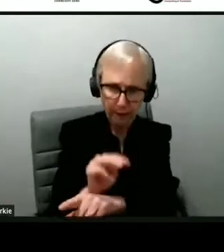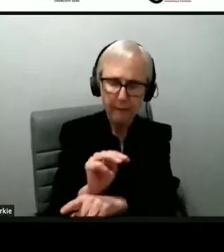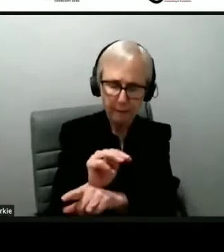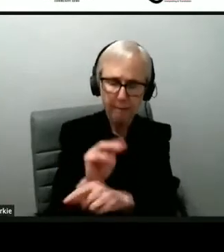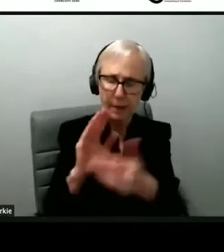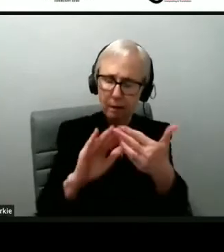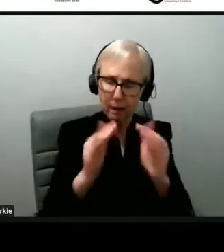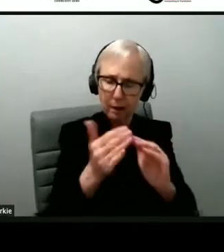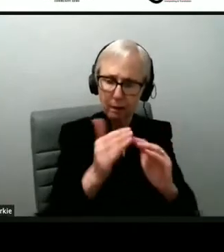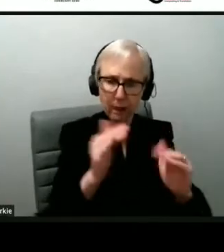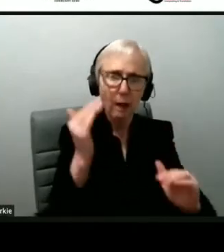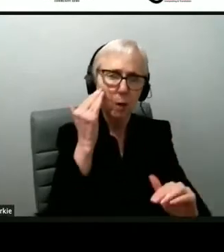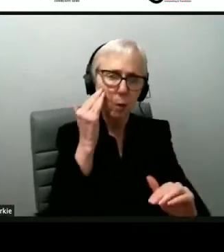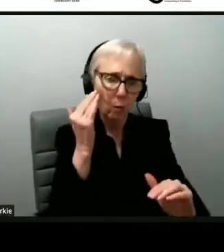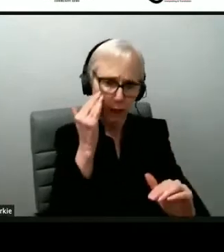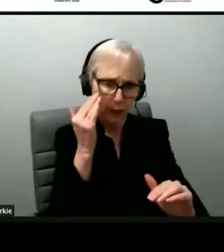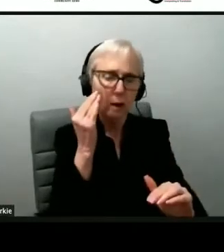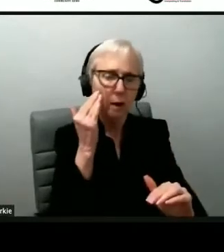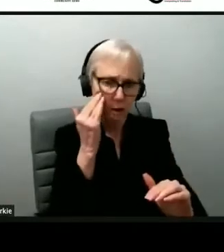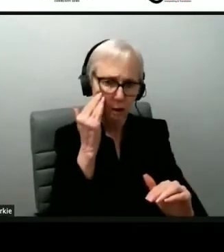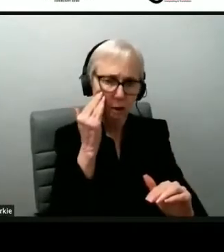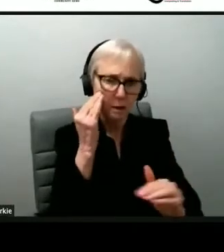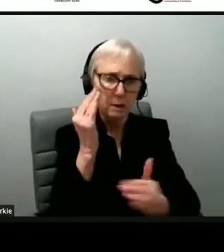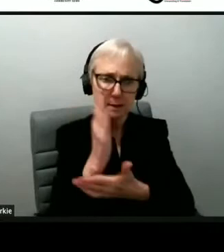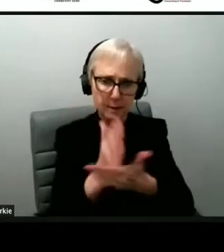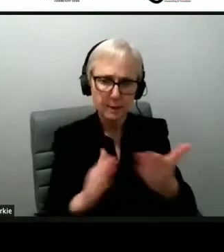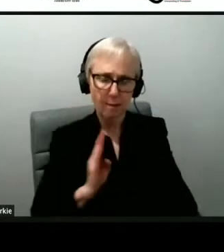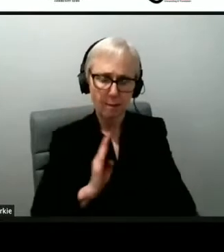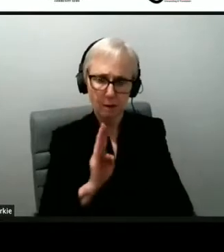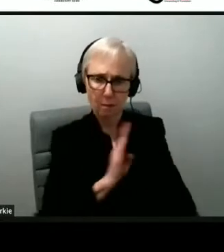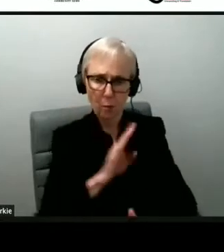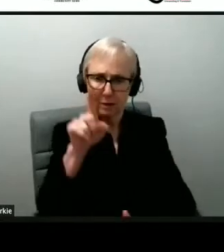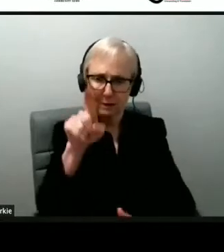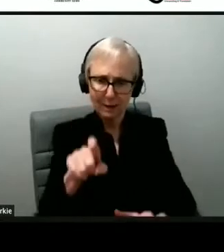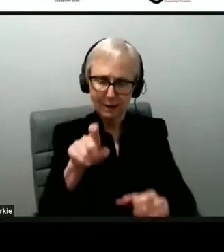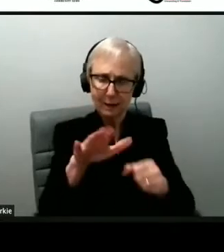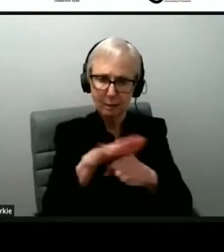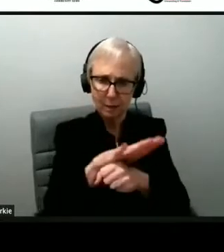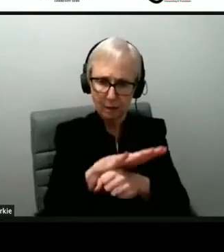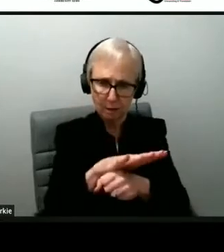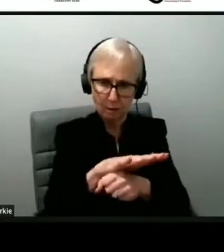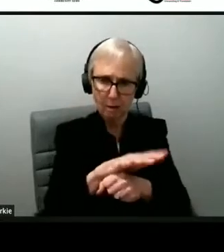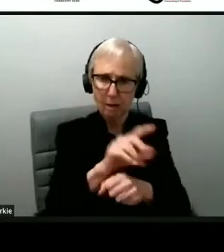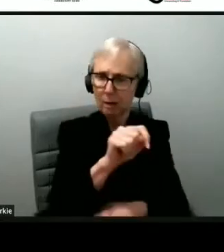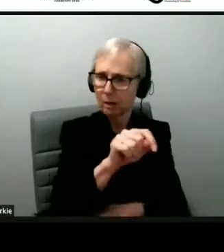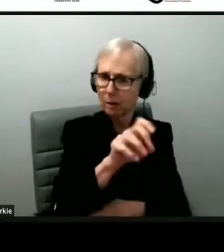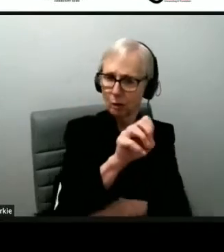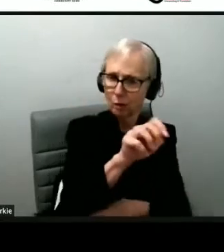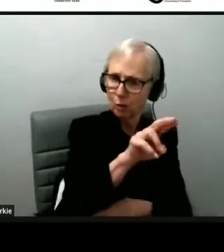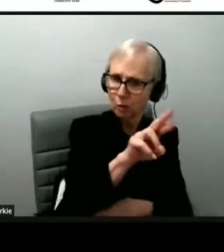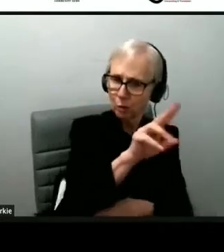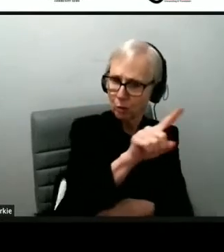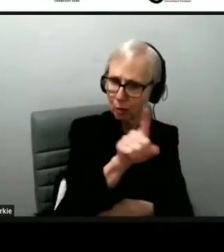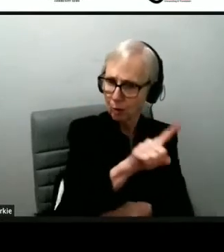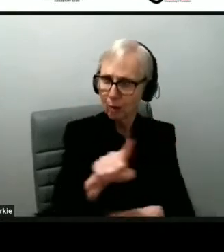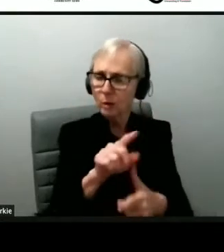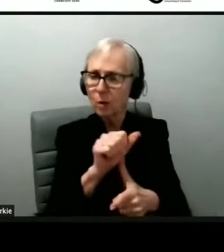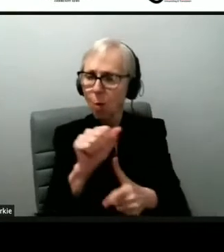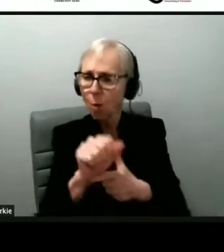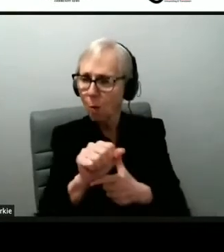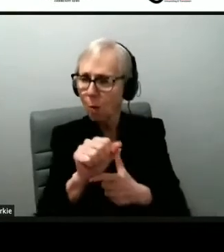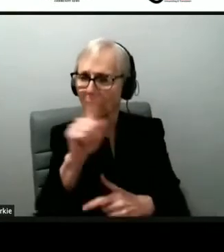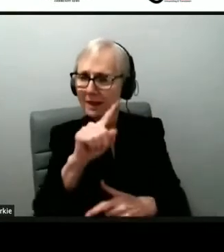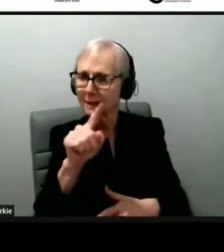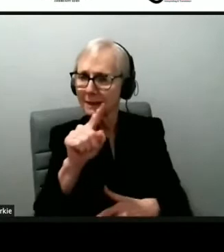I'm definitely aware of some of the boards that need to be filled, but, I mean, whether it's TERS board or historical. You know, one of the